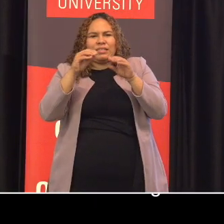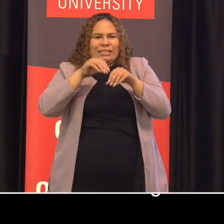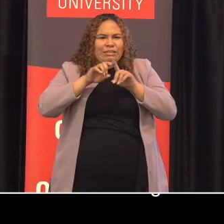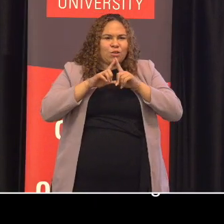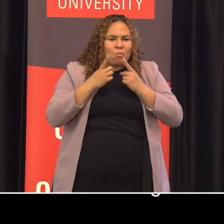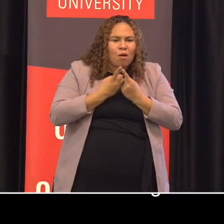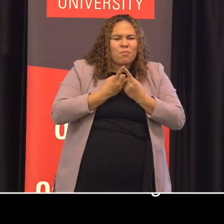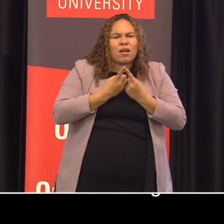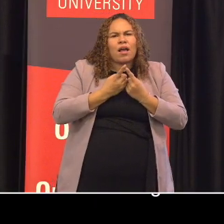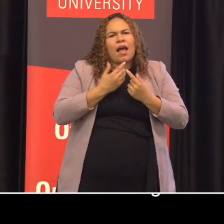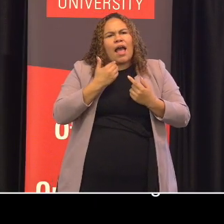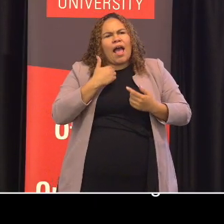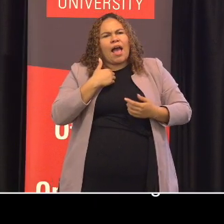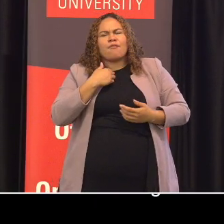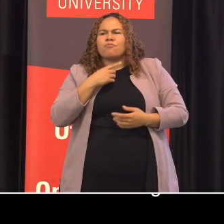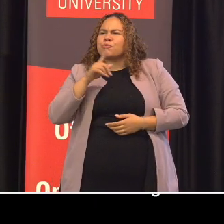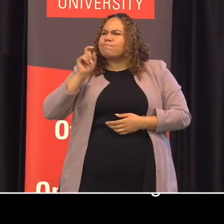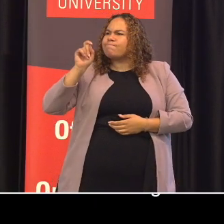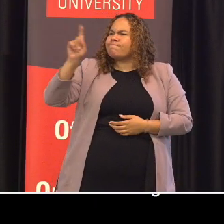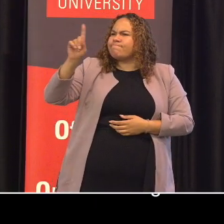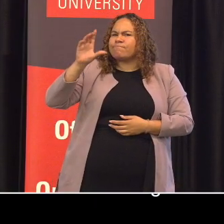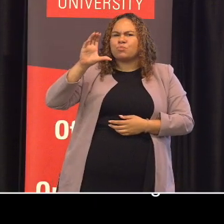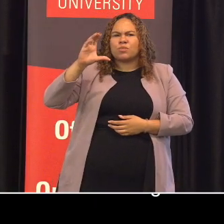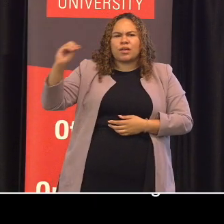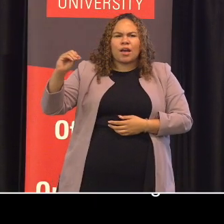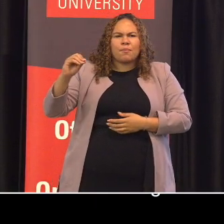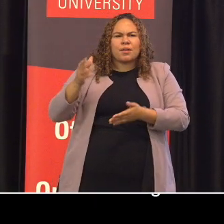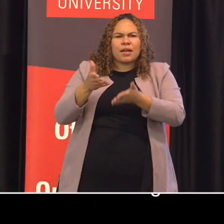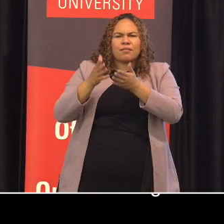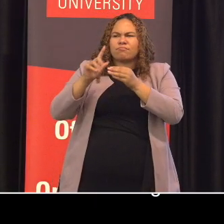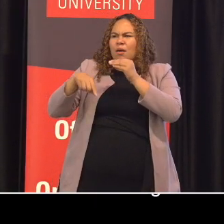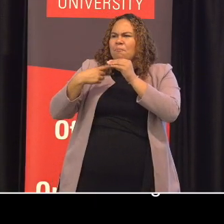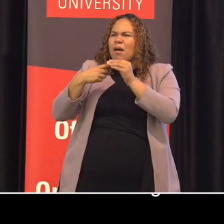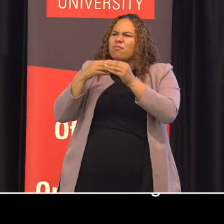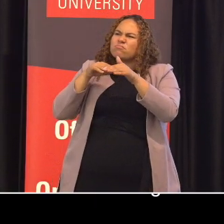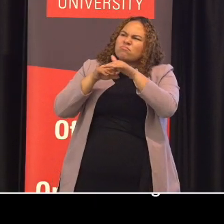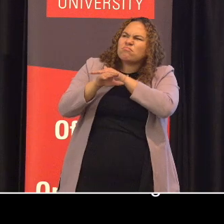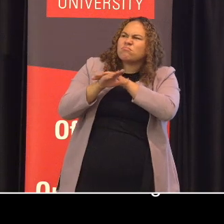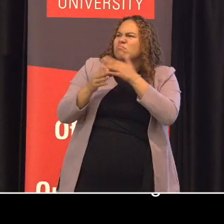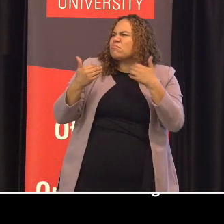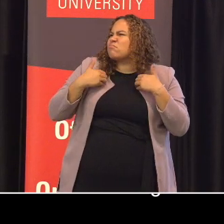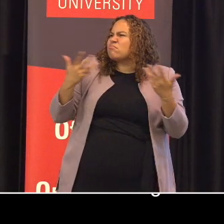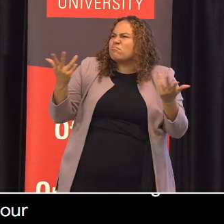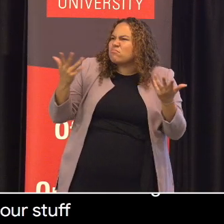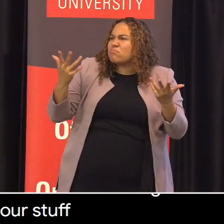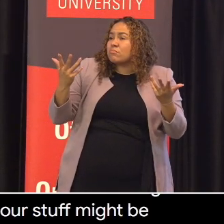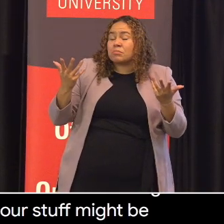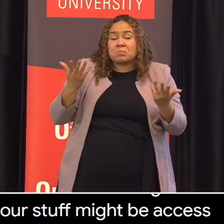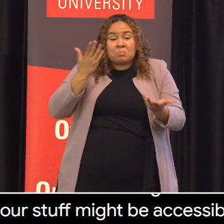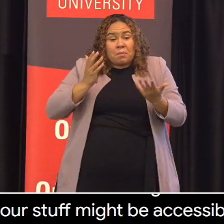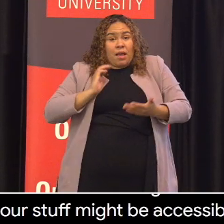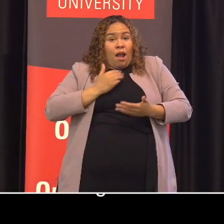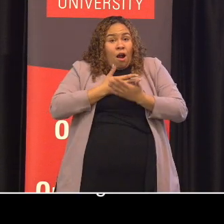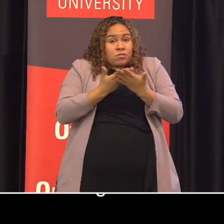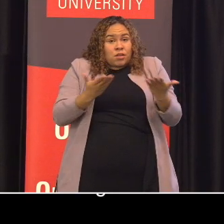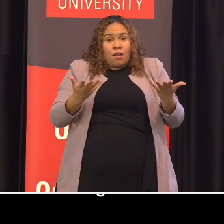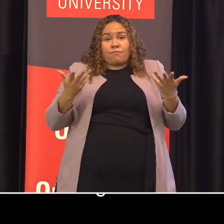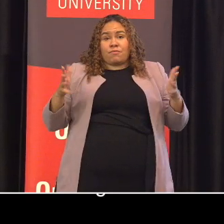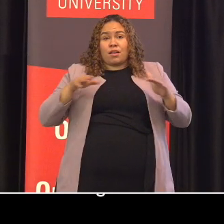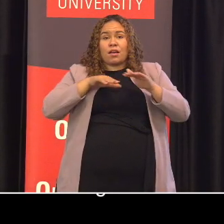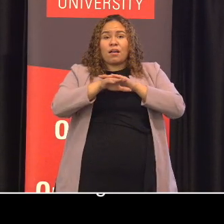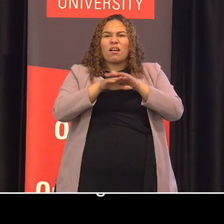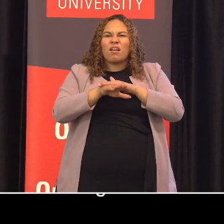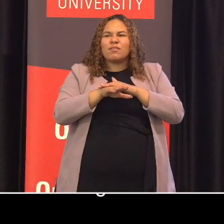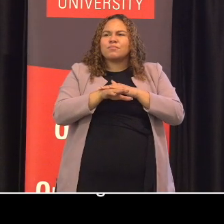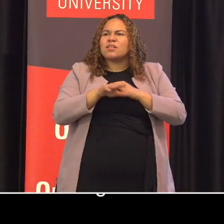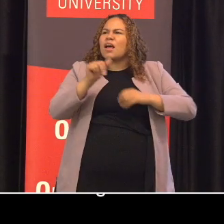or asked that company a question about their accessibility? Right, so our stuff might be accessible. Like say, hey, Anne, I know